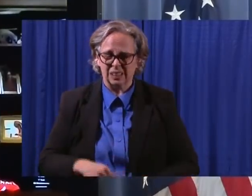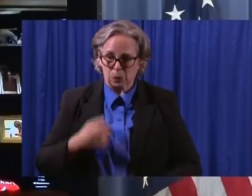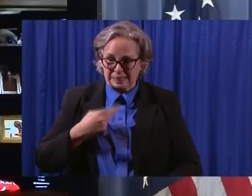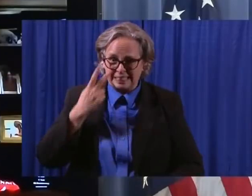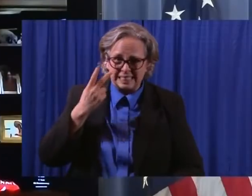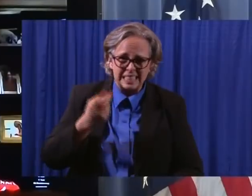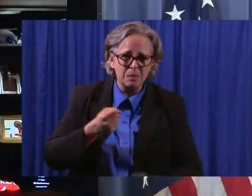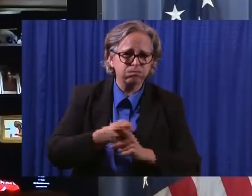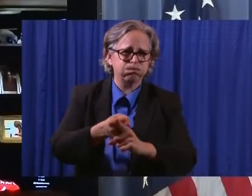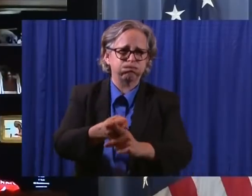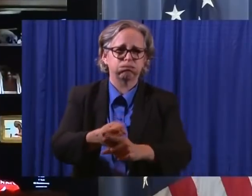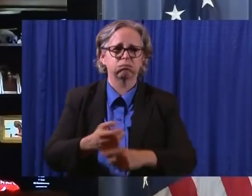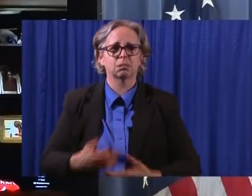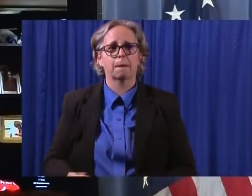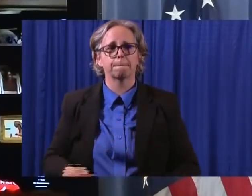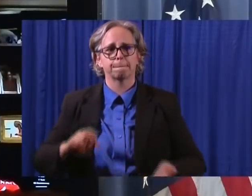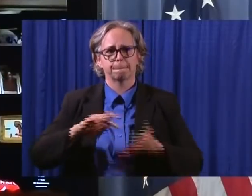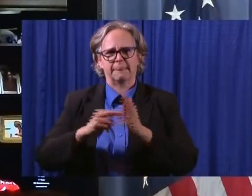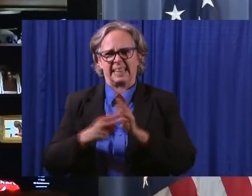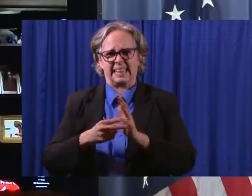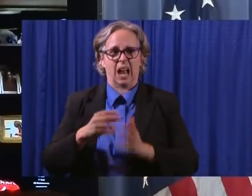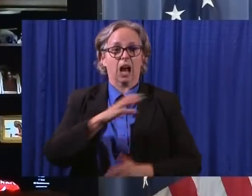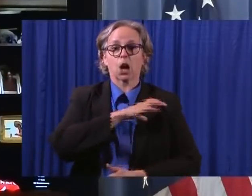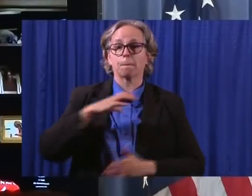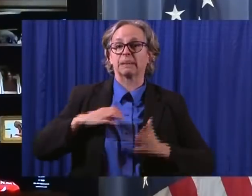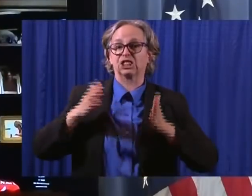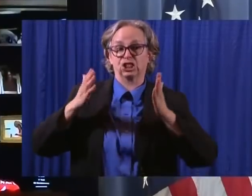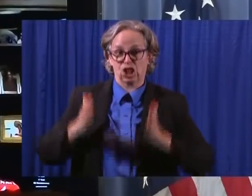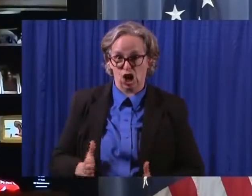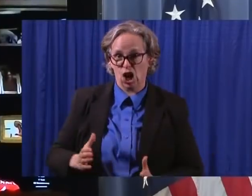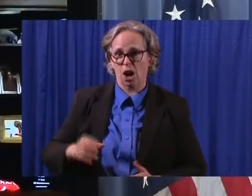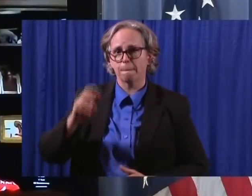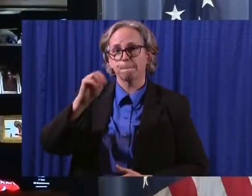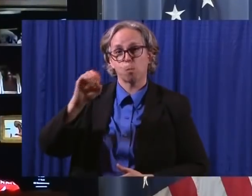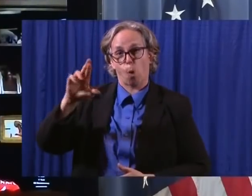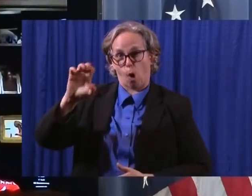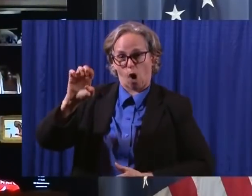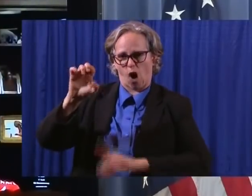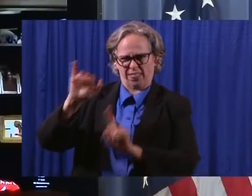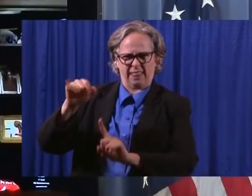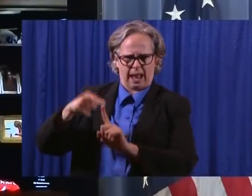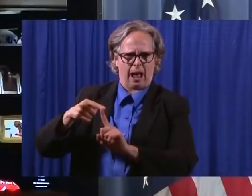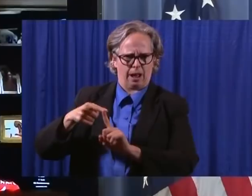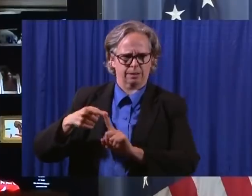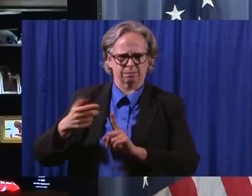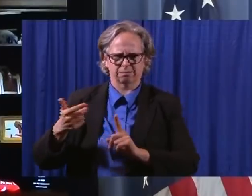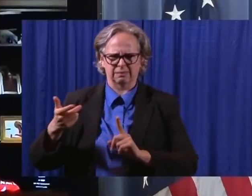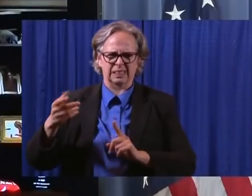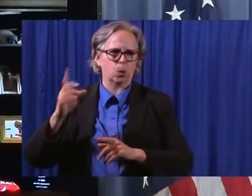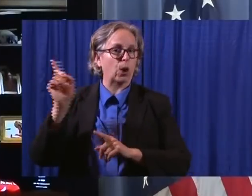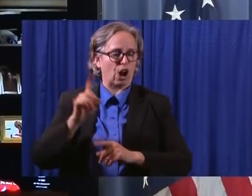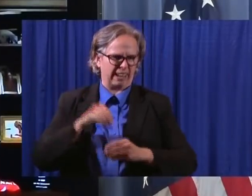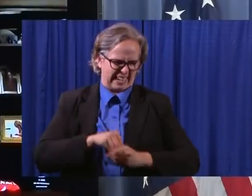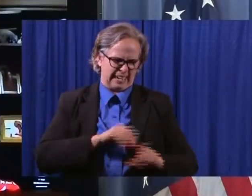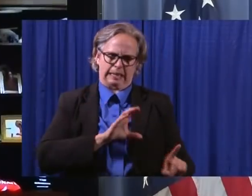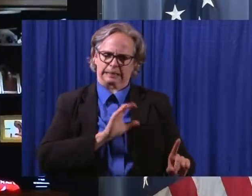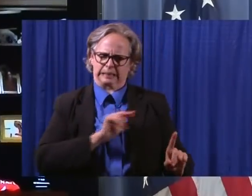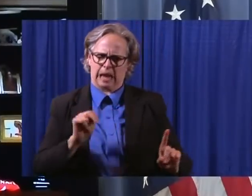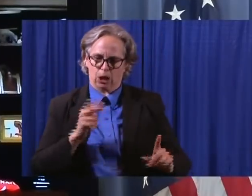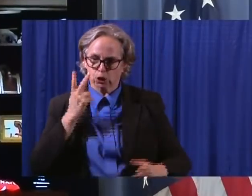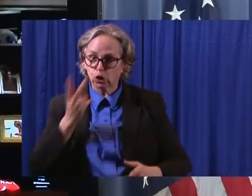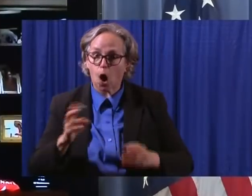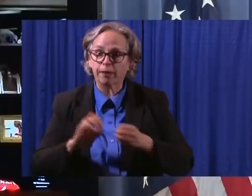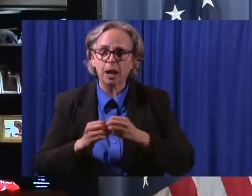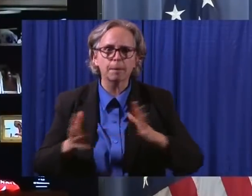and Commissioner Kesterman of the Hamilton Department of Health have been increasing the testing availability,